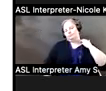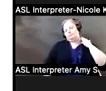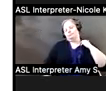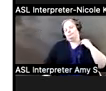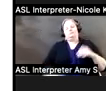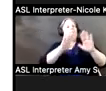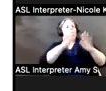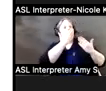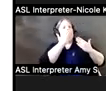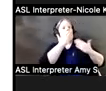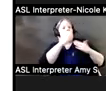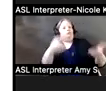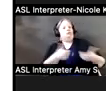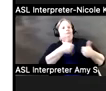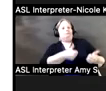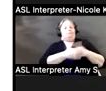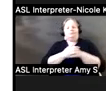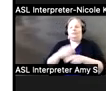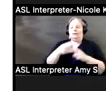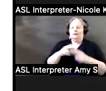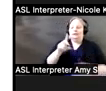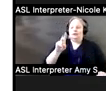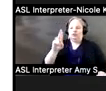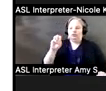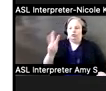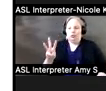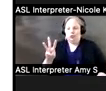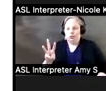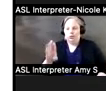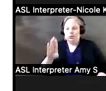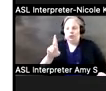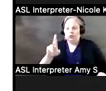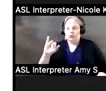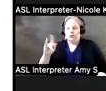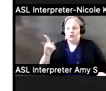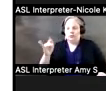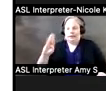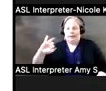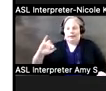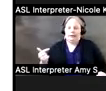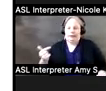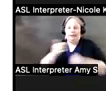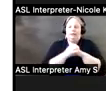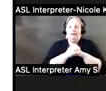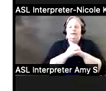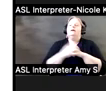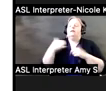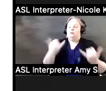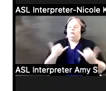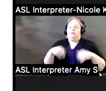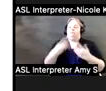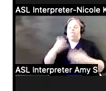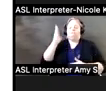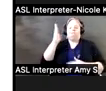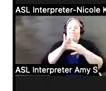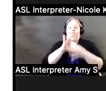Awesome. Thank you so much for the introduction. So my name is Drew Pennington. I'm a biomedical engineer and assistive technology practitioner. Today, I'm just going to give a presentation on